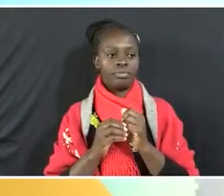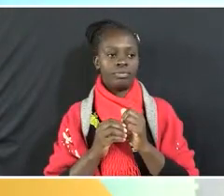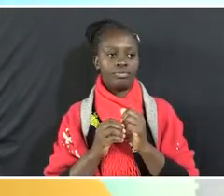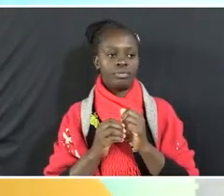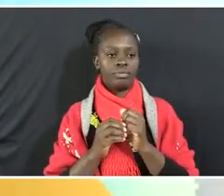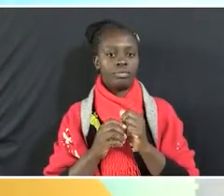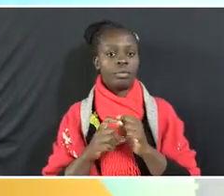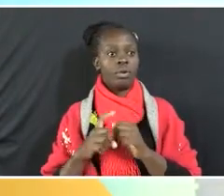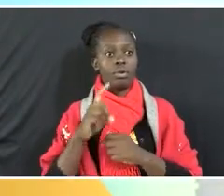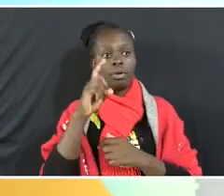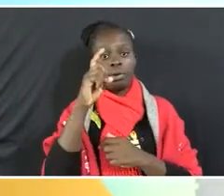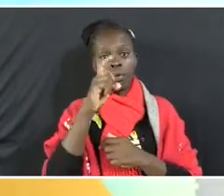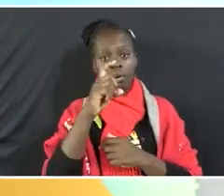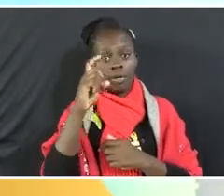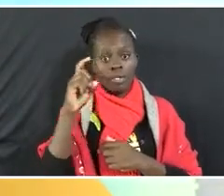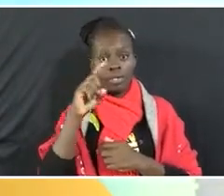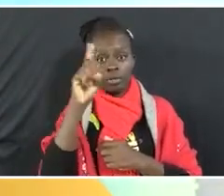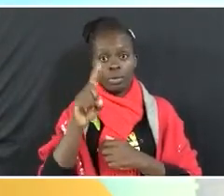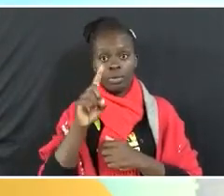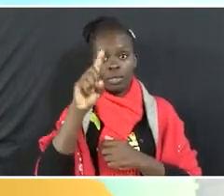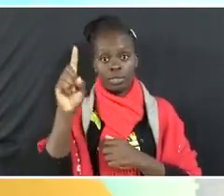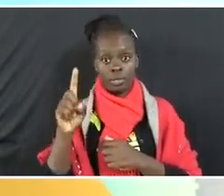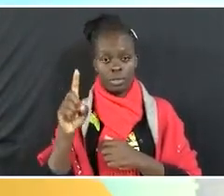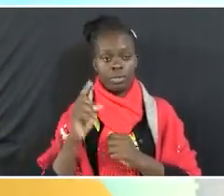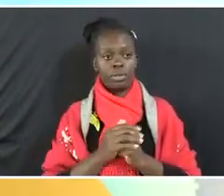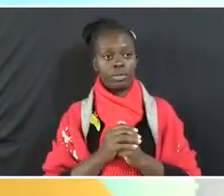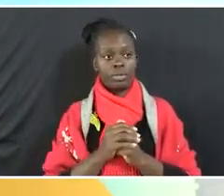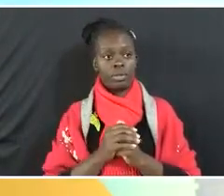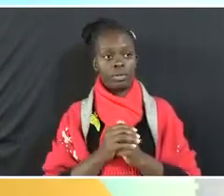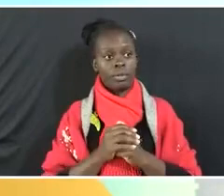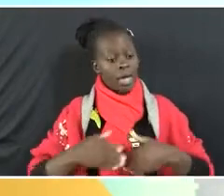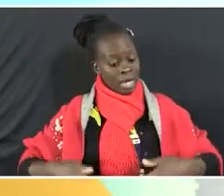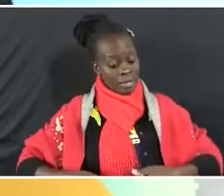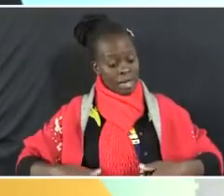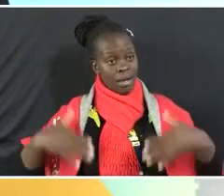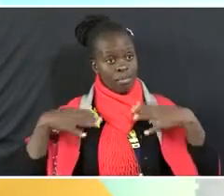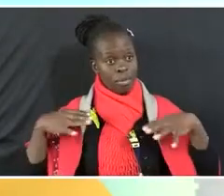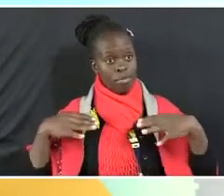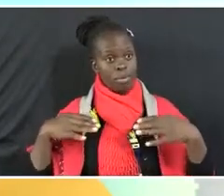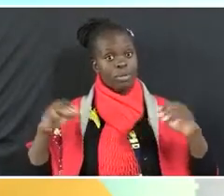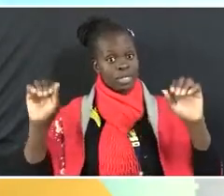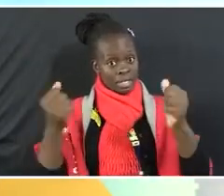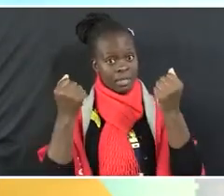The question, is a young man safe? Handle with care.